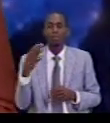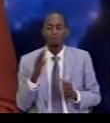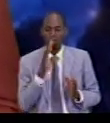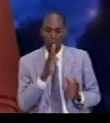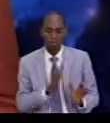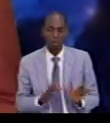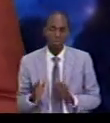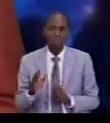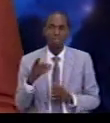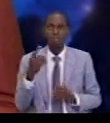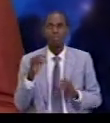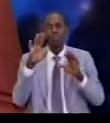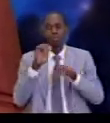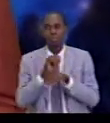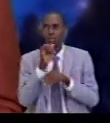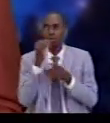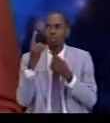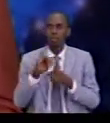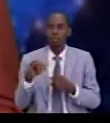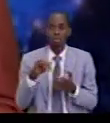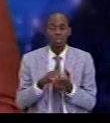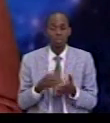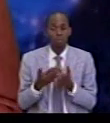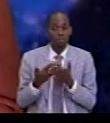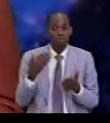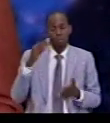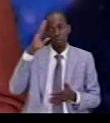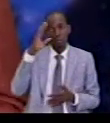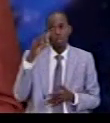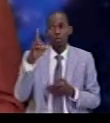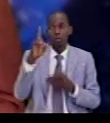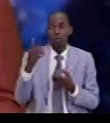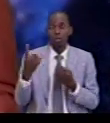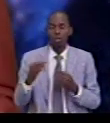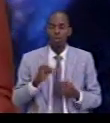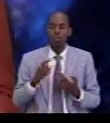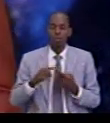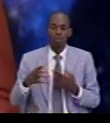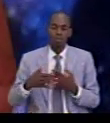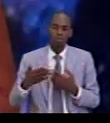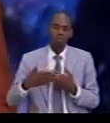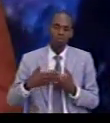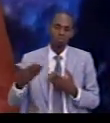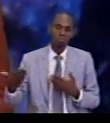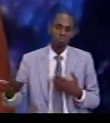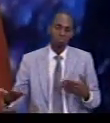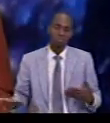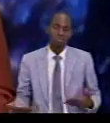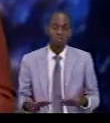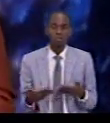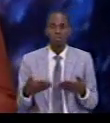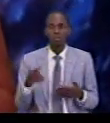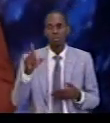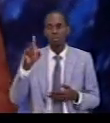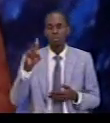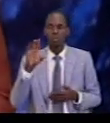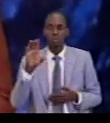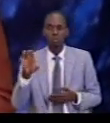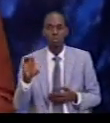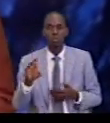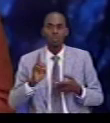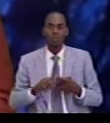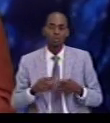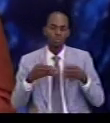it's coming your way. Before he comes, I want to invite Luke Jingra to come in and lead us again in our